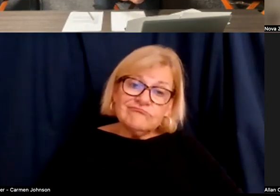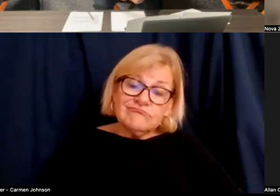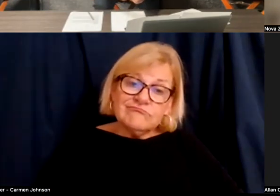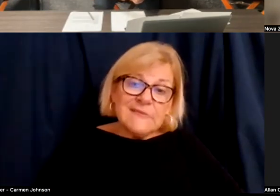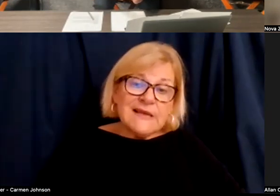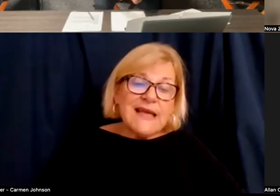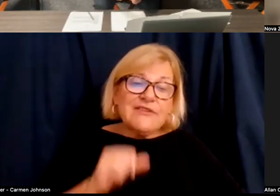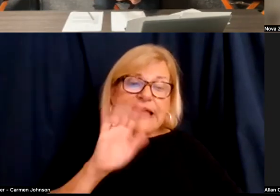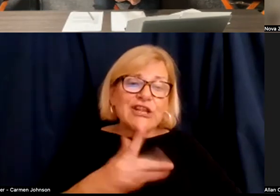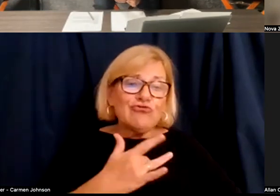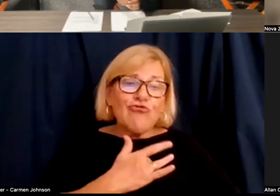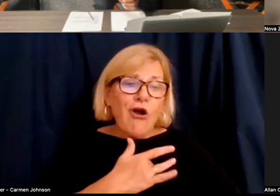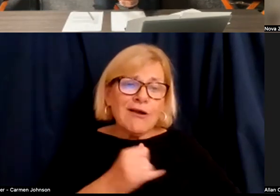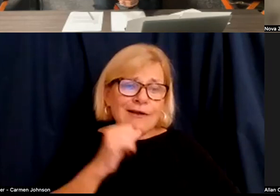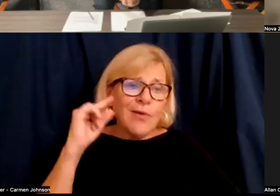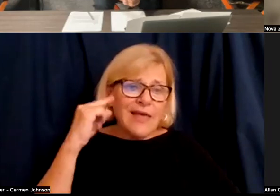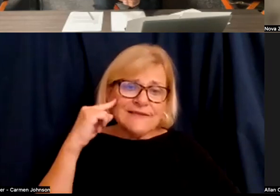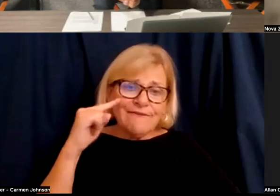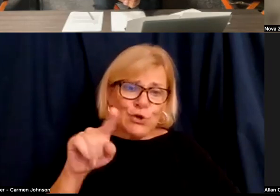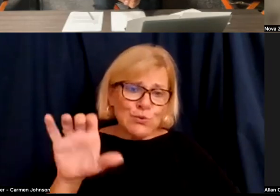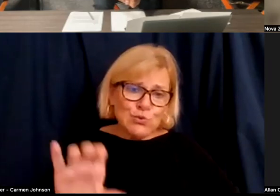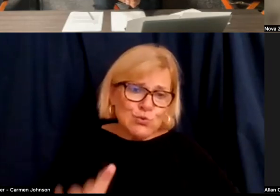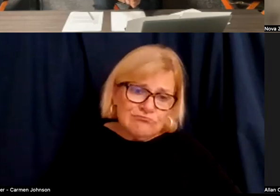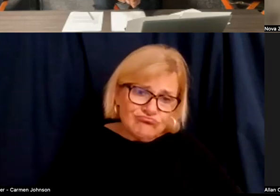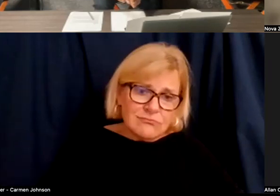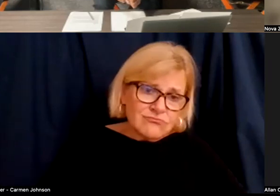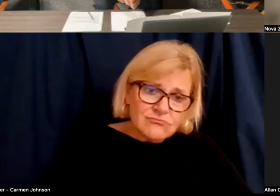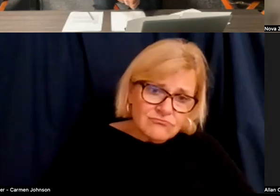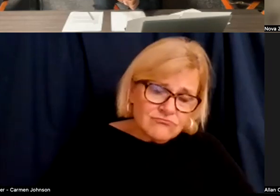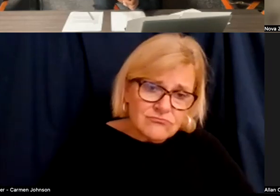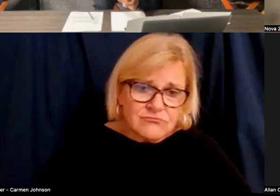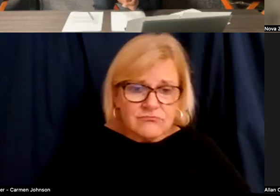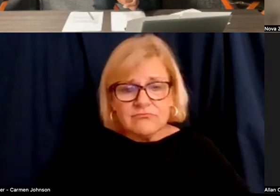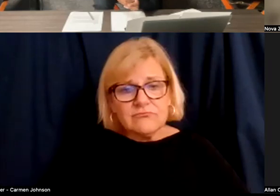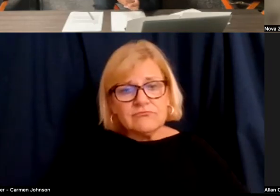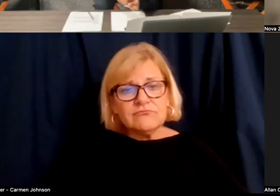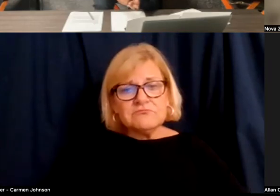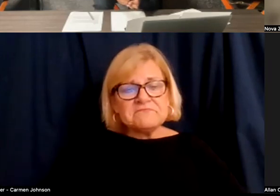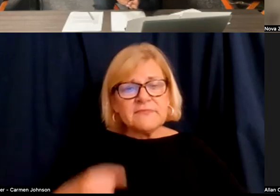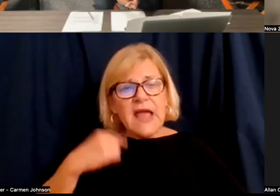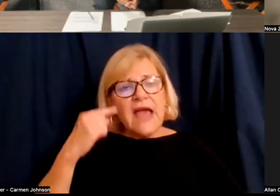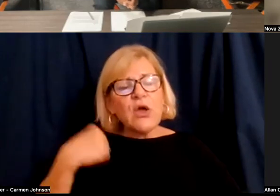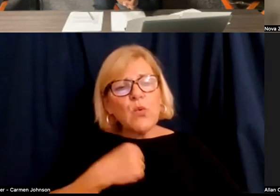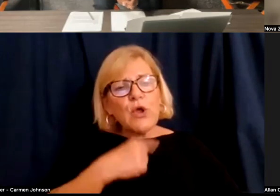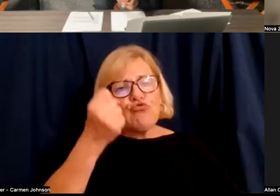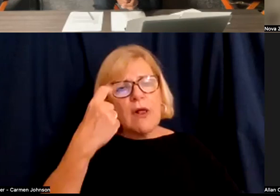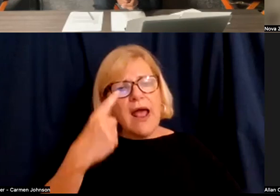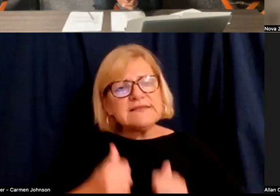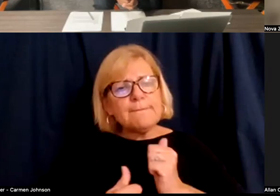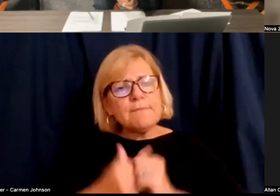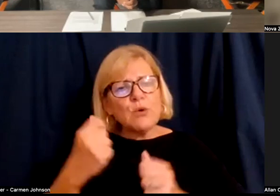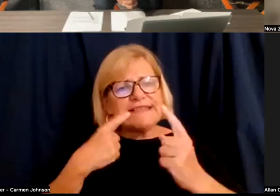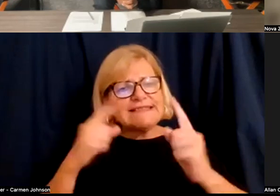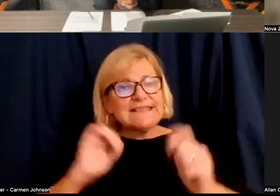if it's not in your heart, then I don't think it's for you to do. You Hmm. know, and I think we realize the most success